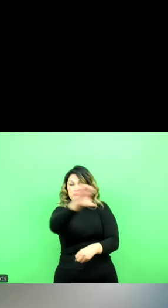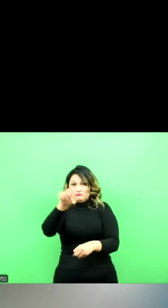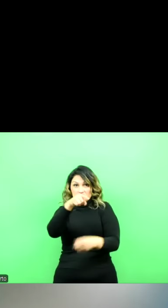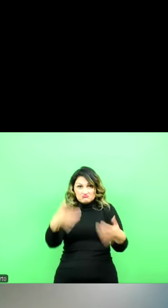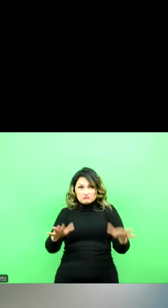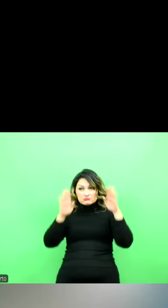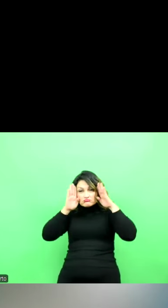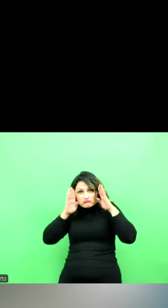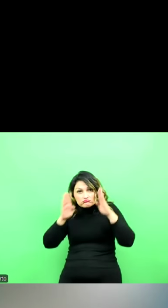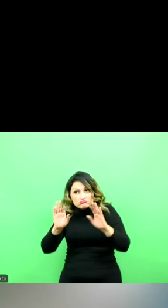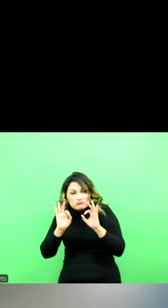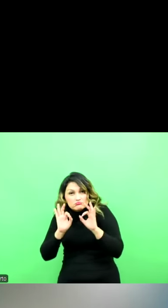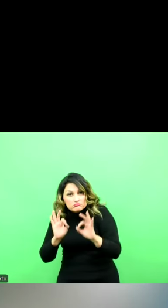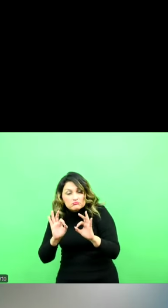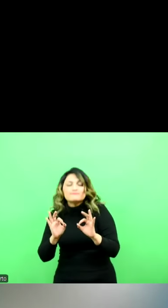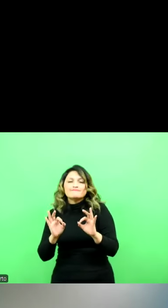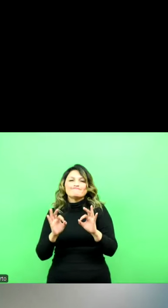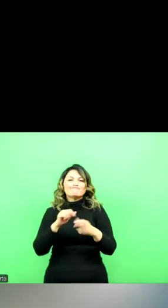program.